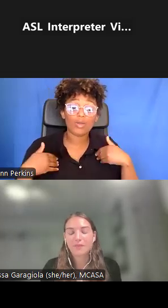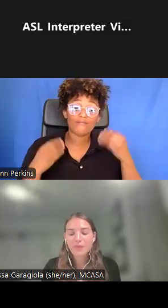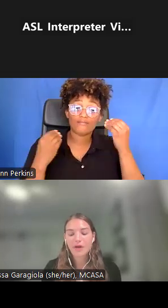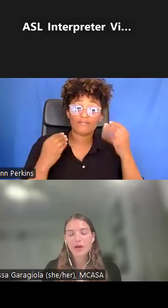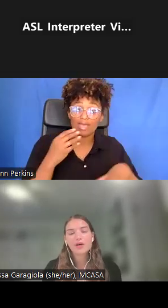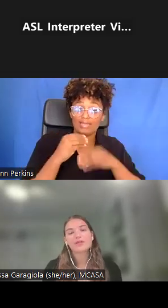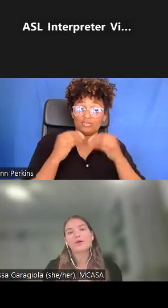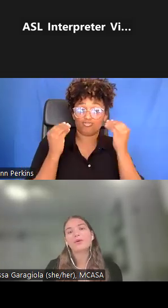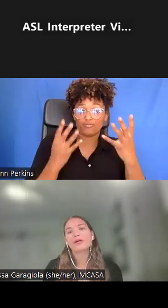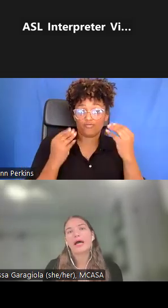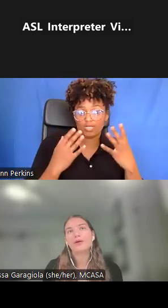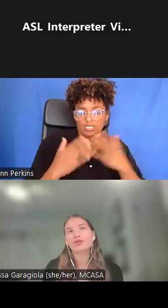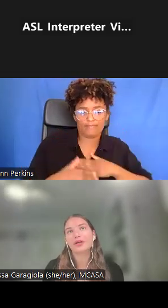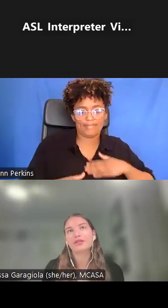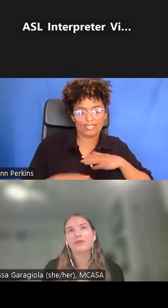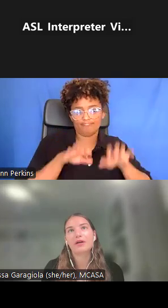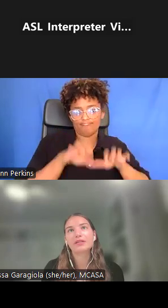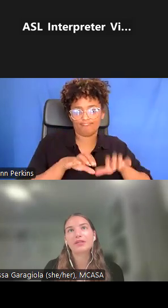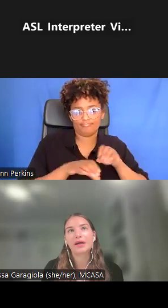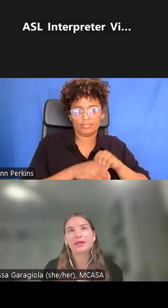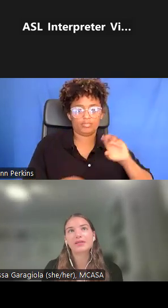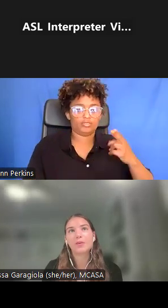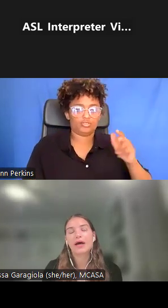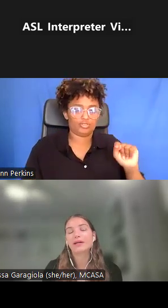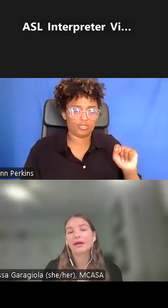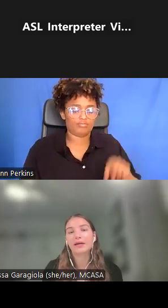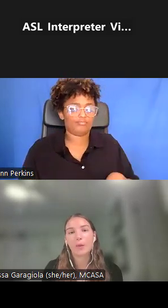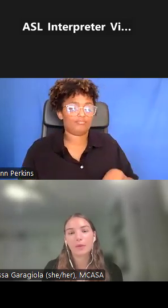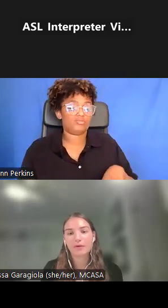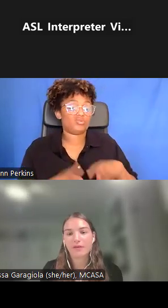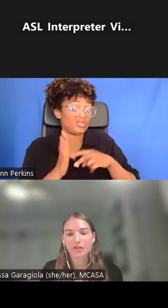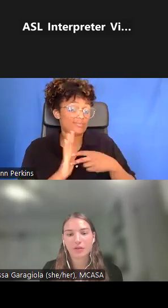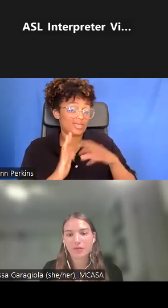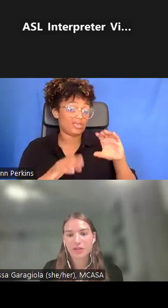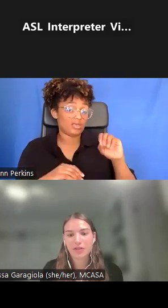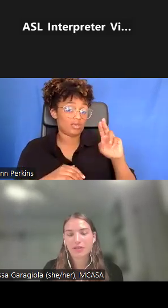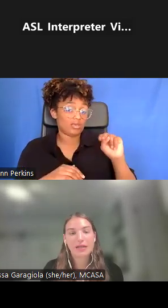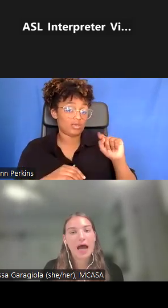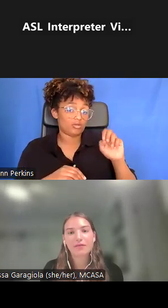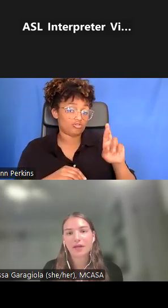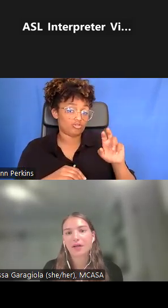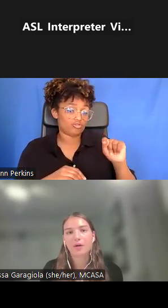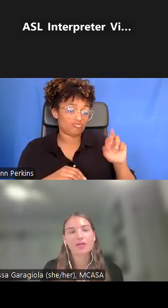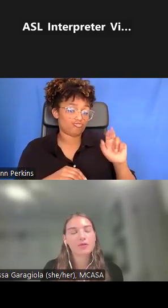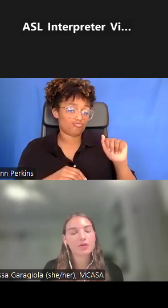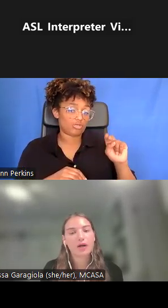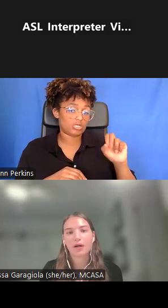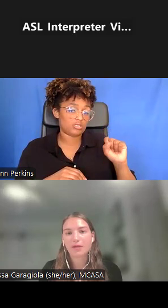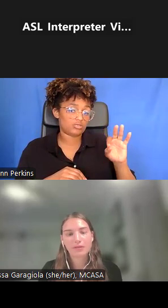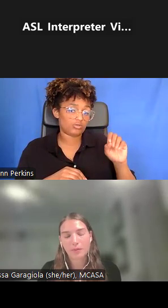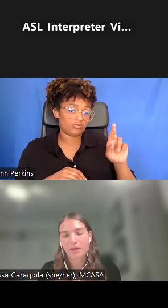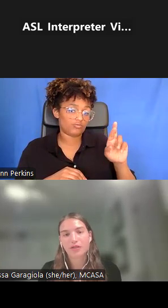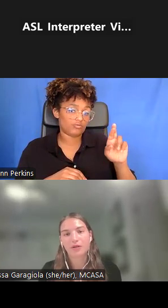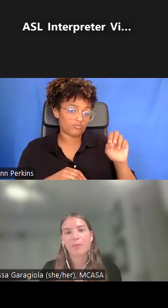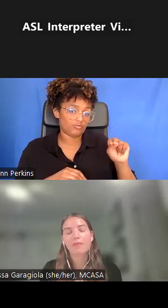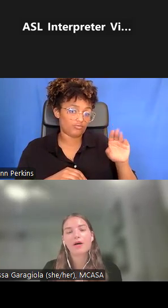the chat. So countertransference is when a helping professional, such as an advocate or a social worker or